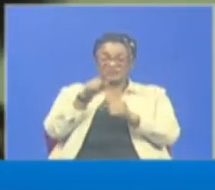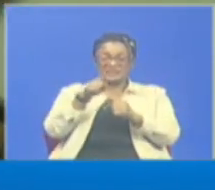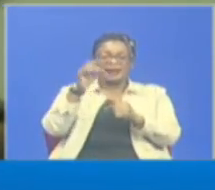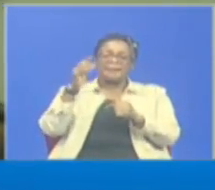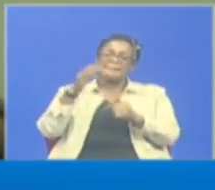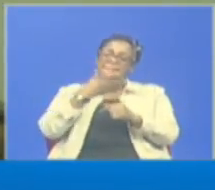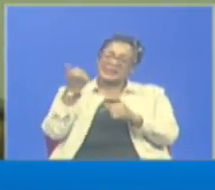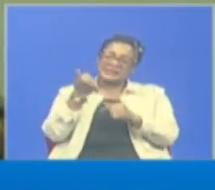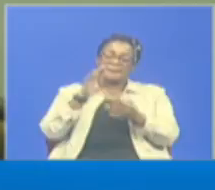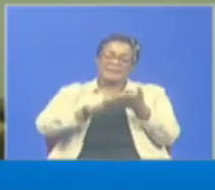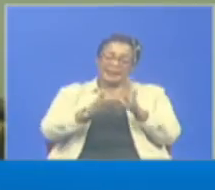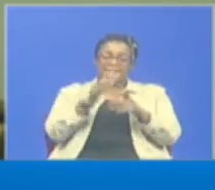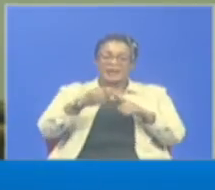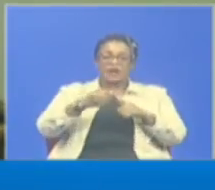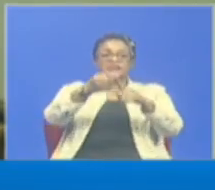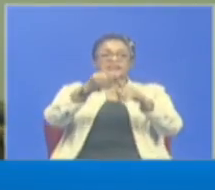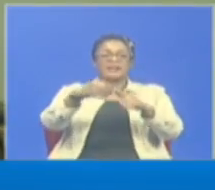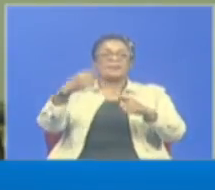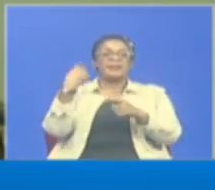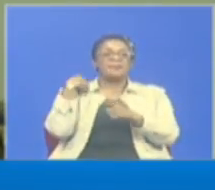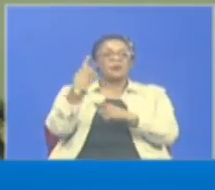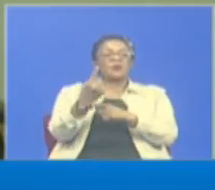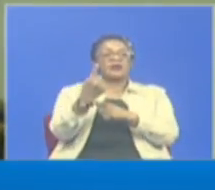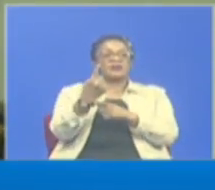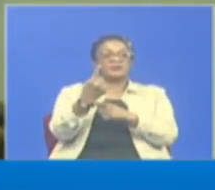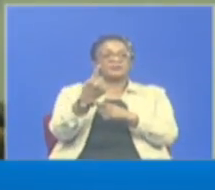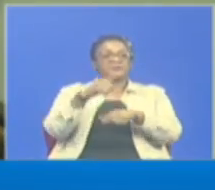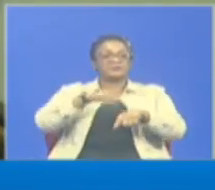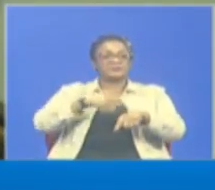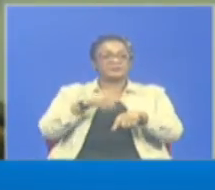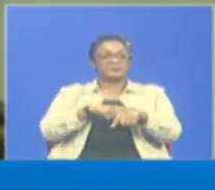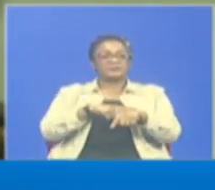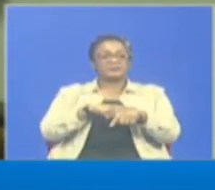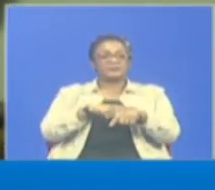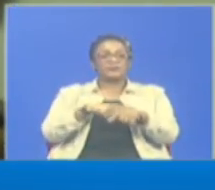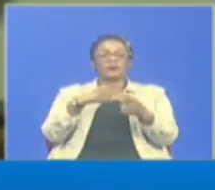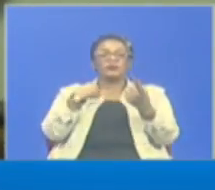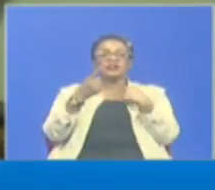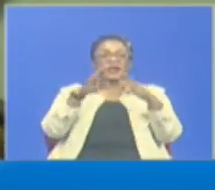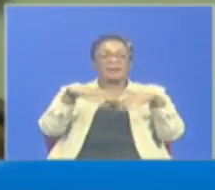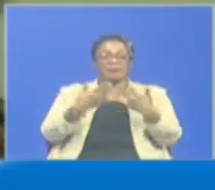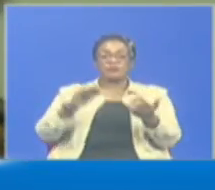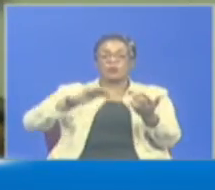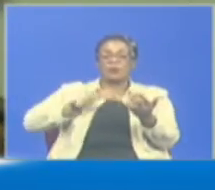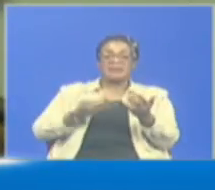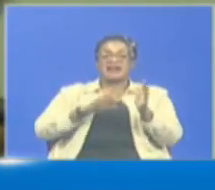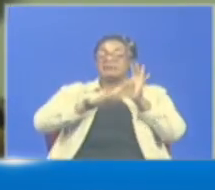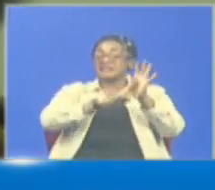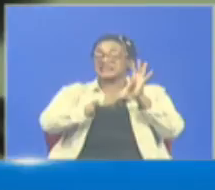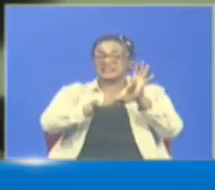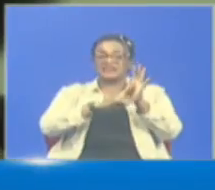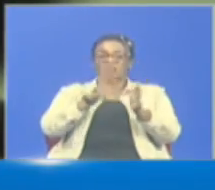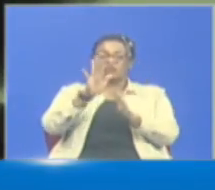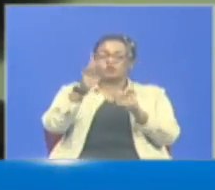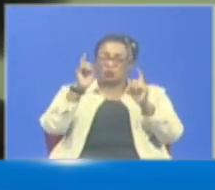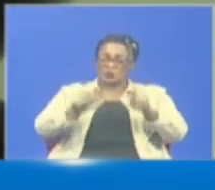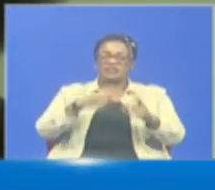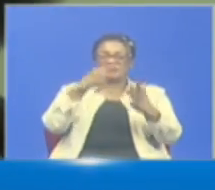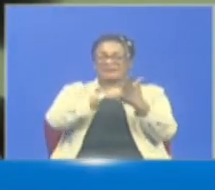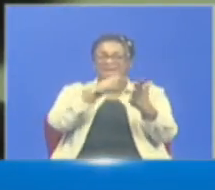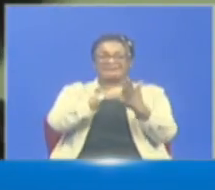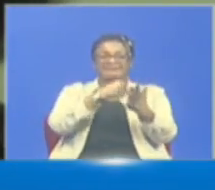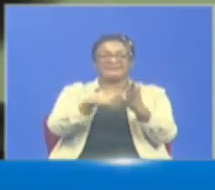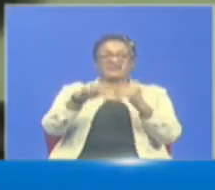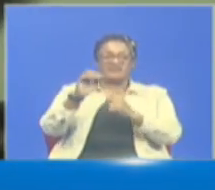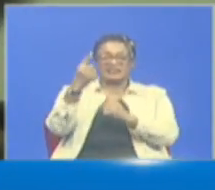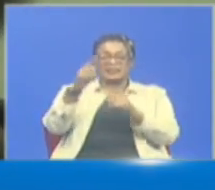one. When we got that office of women rep, that is what, those are some of the issues that should have been fronted first, that the budget should have been